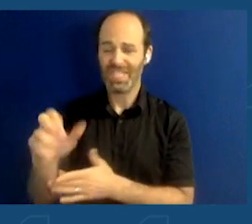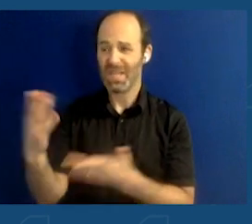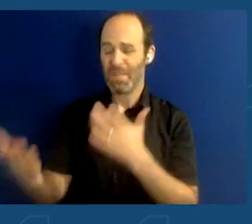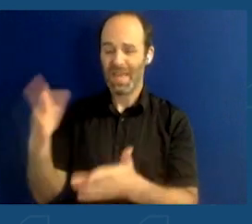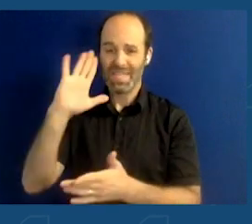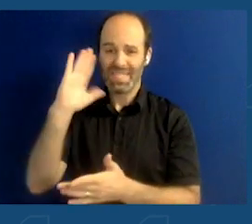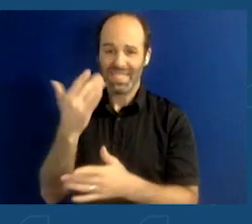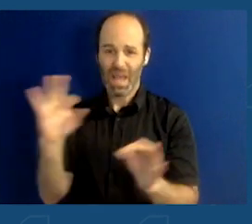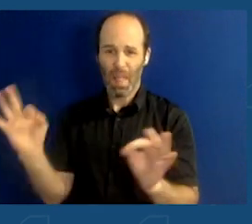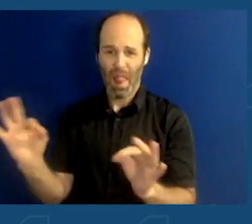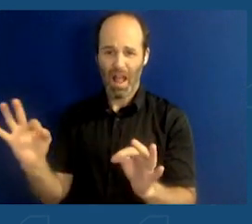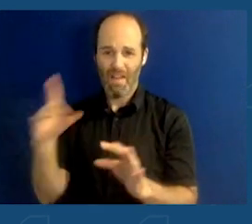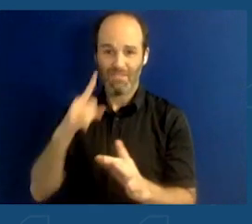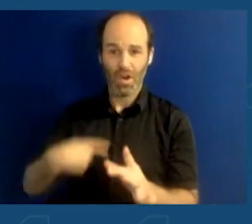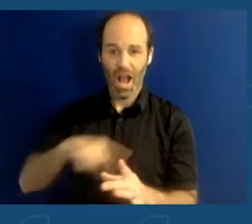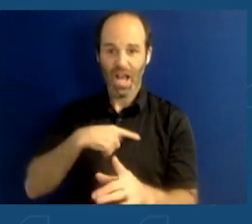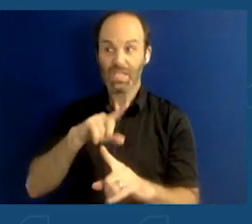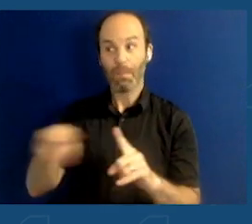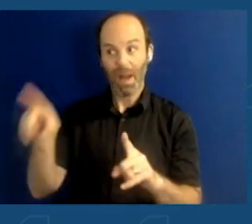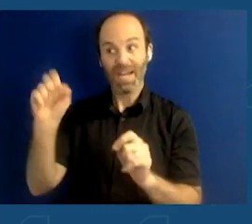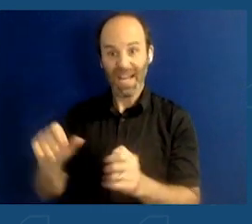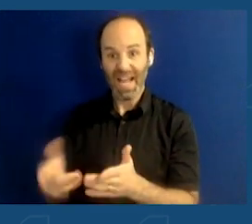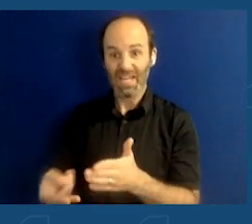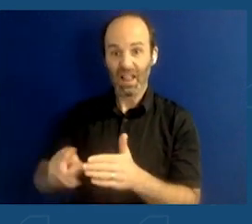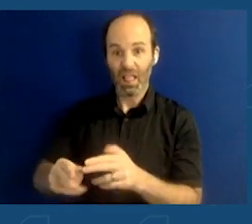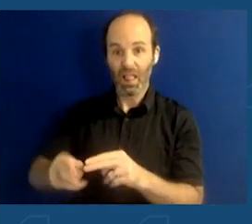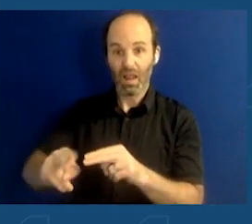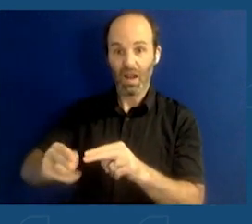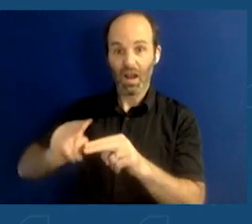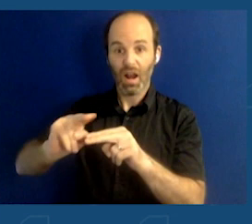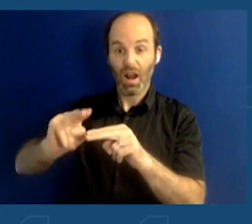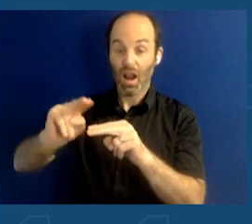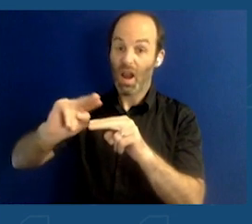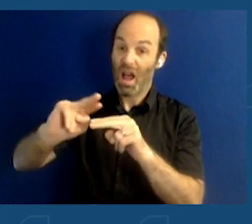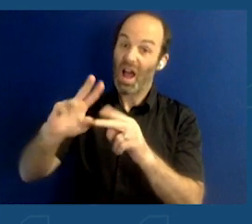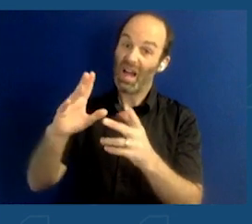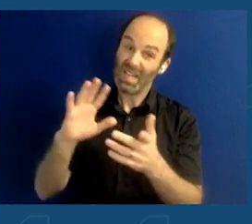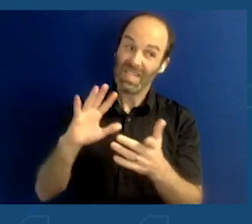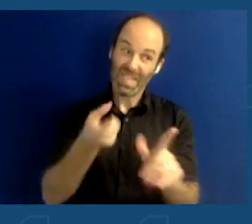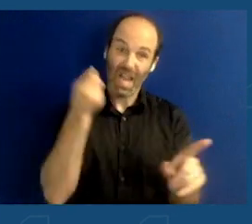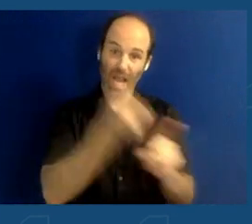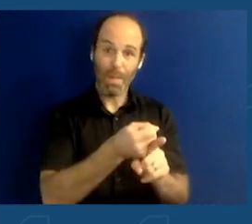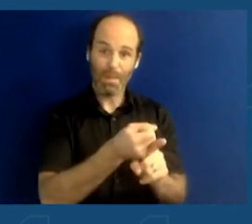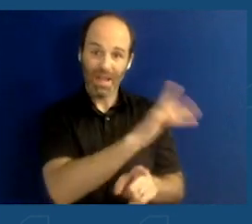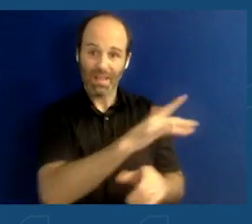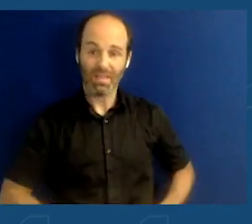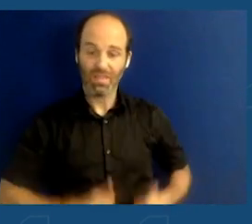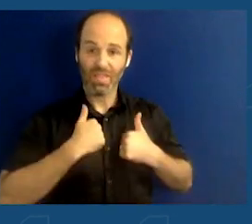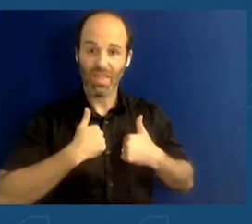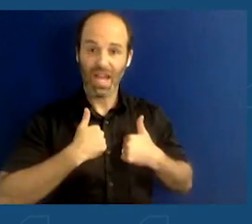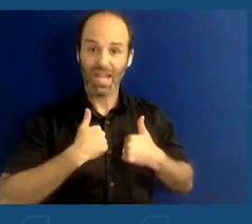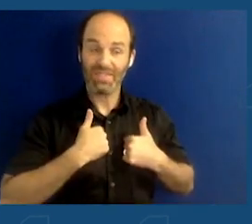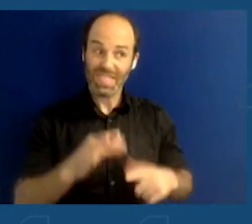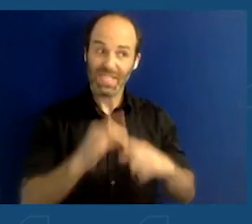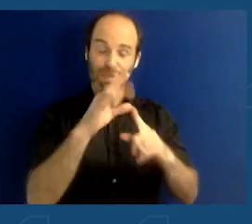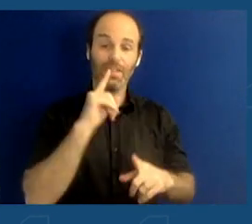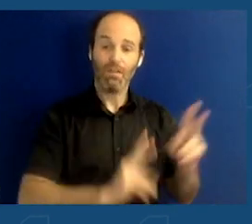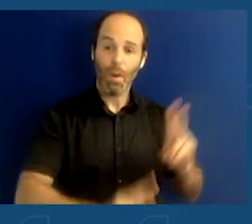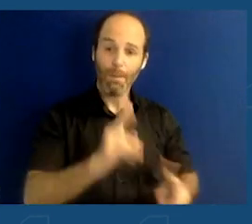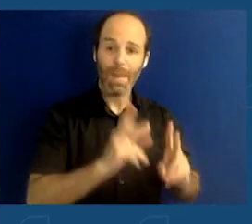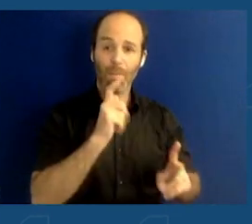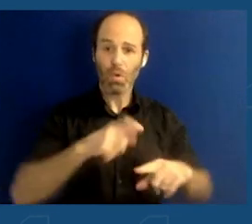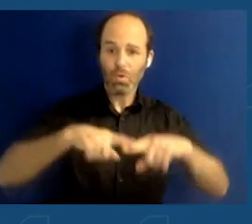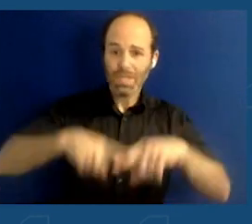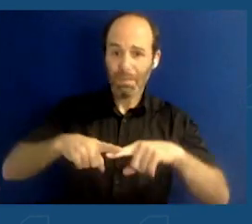but it can add up to a substantial amount, especially for those that are reliant on these funds to pay for